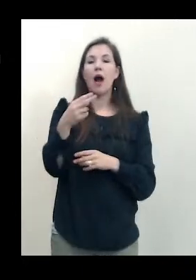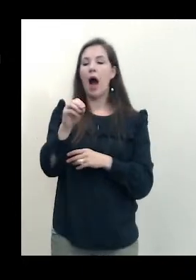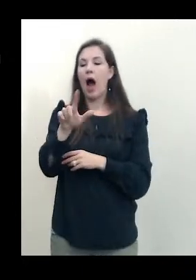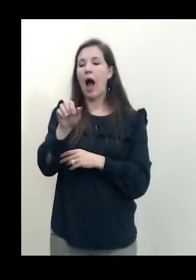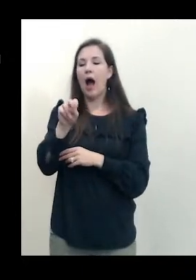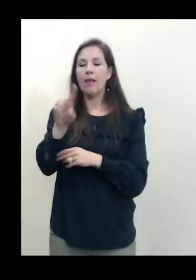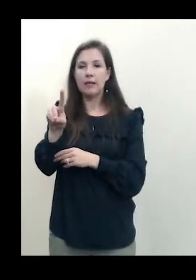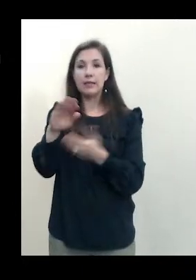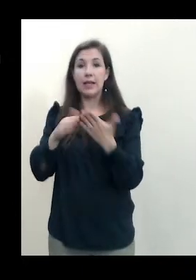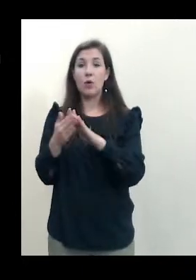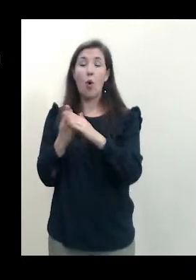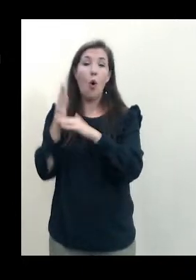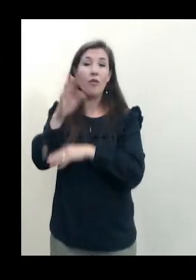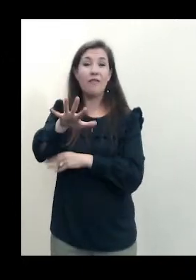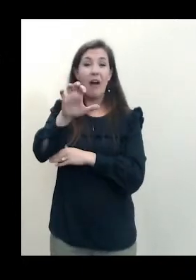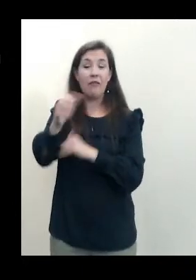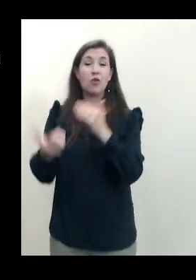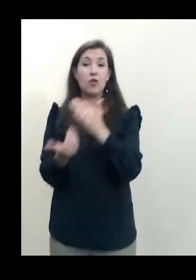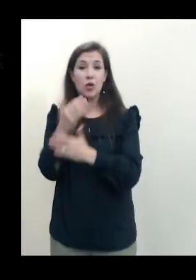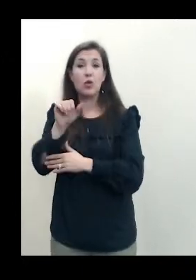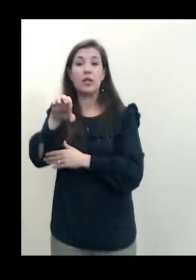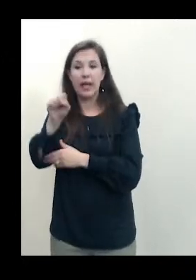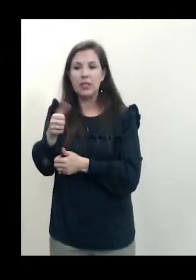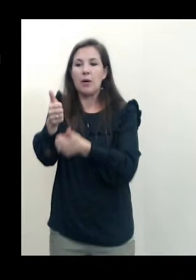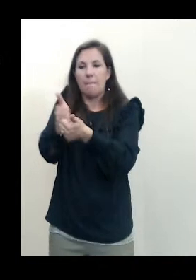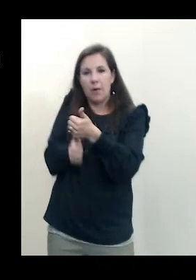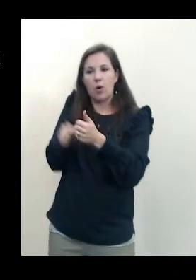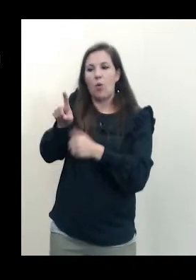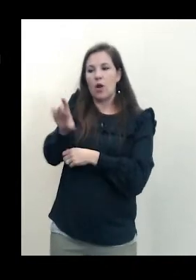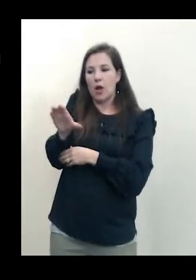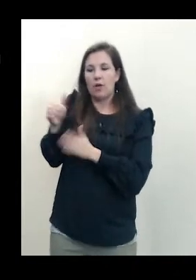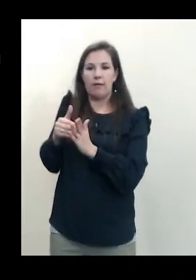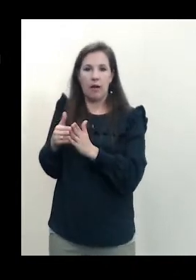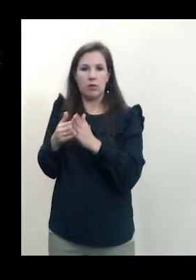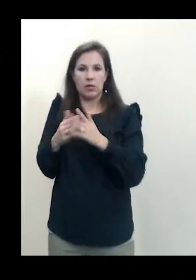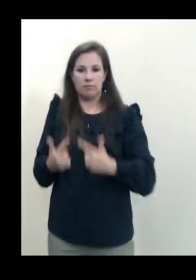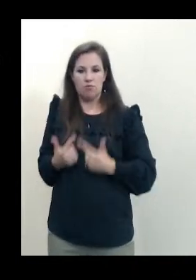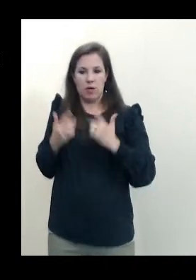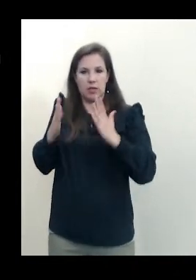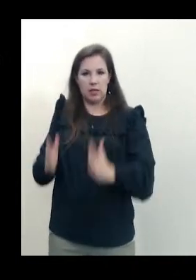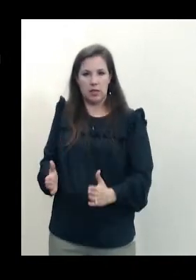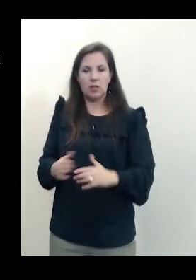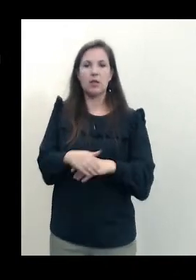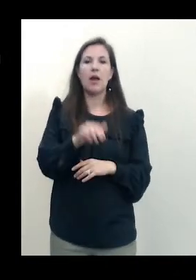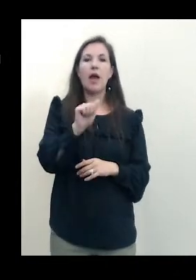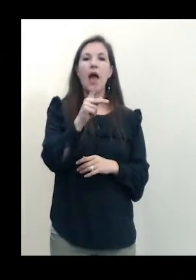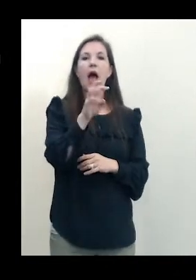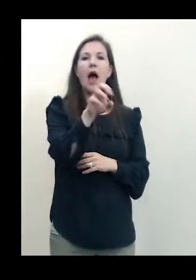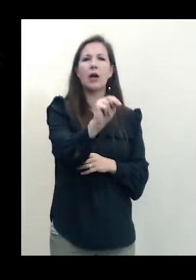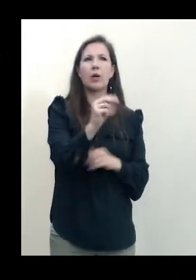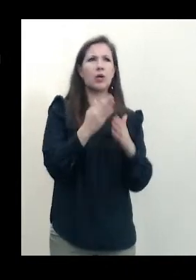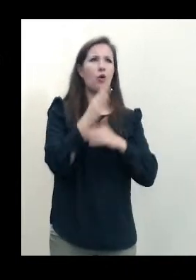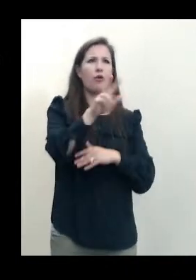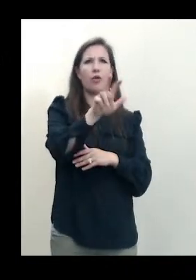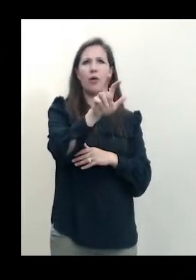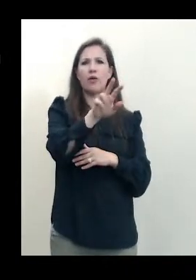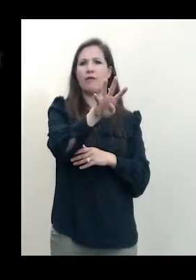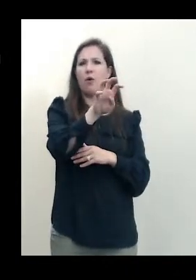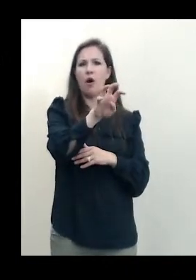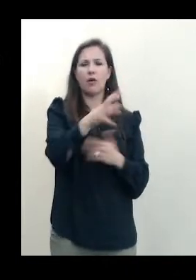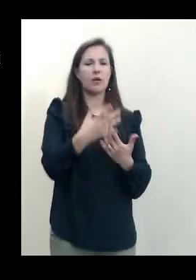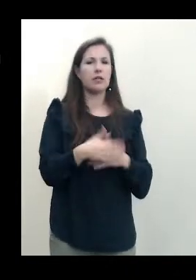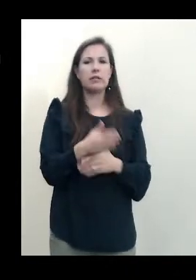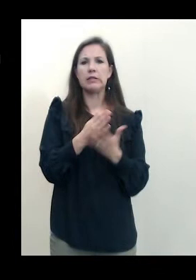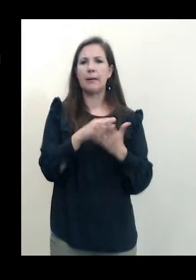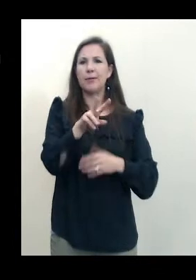of over 500 new cases per 100,000 residents. Akron and Newstead had over 300, 400. Some were